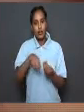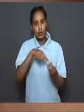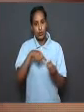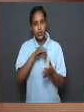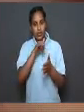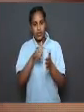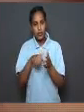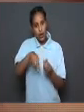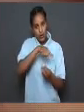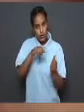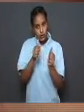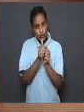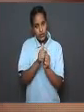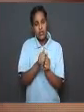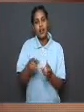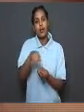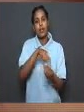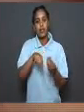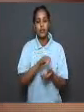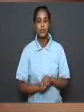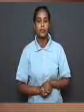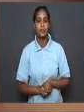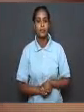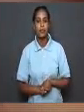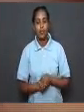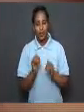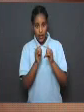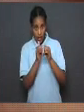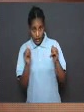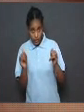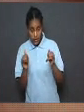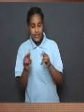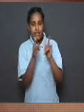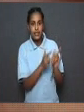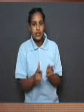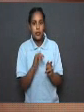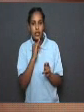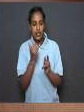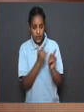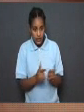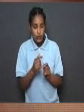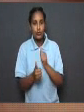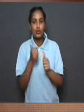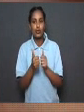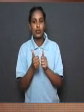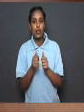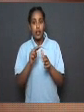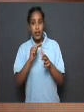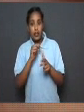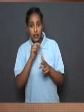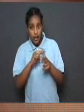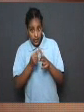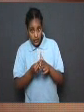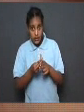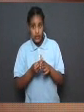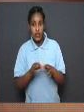across its boundary with its surroundings. An isolated system is a system in which neither